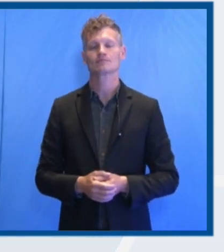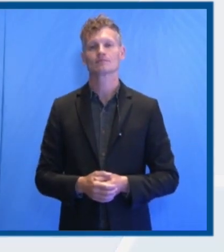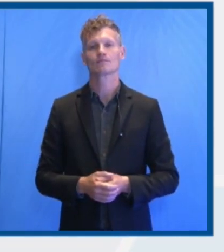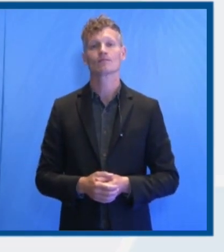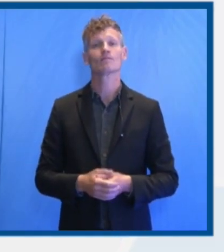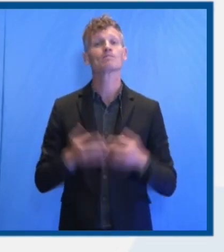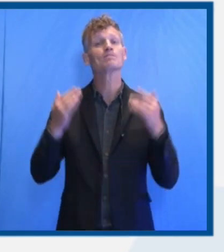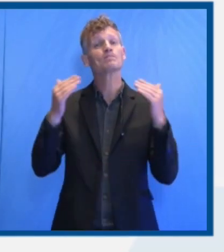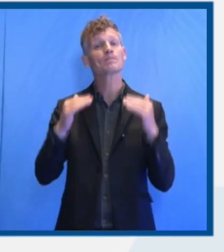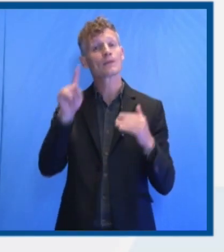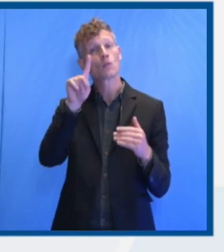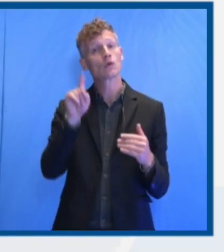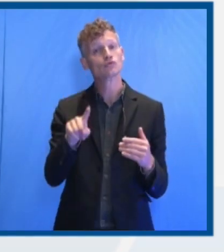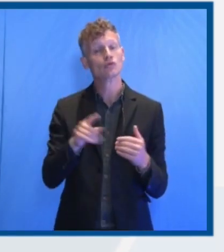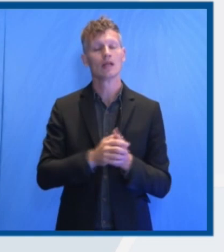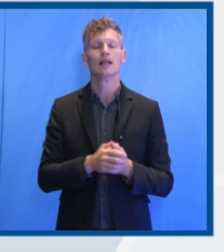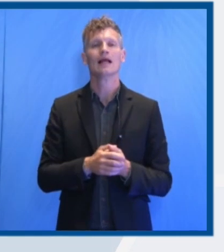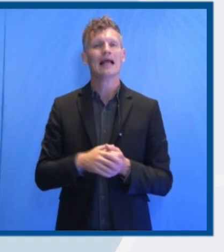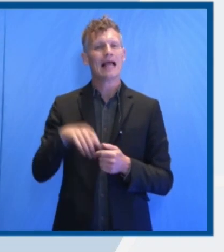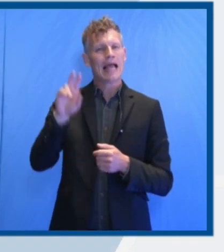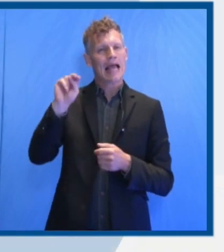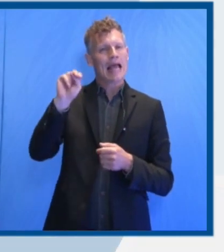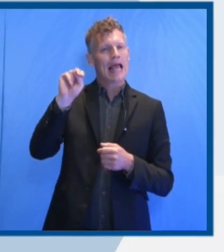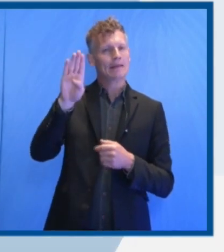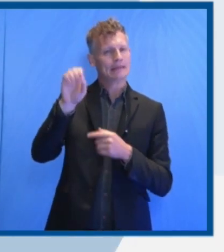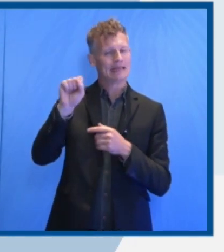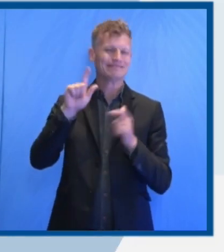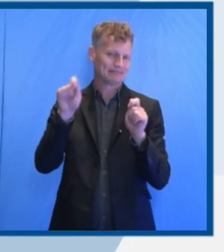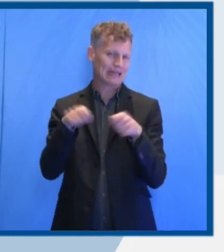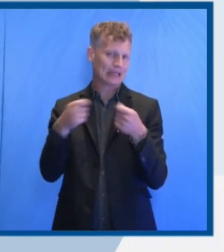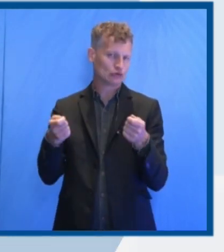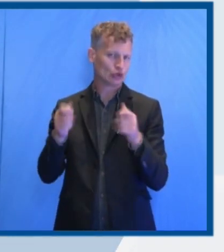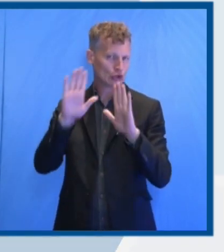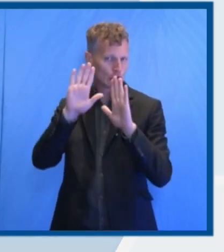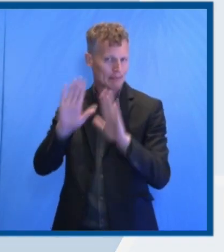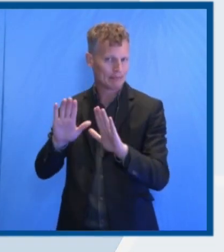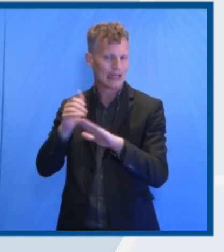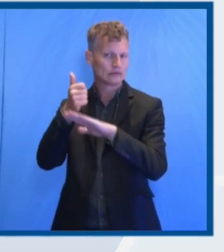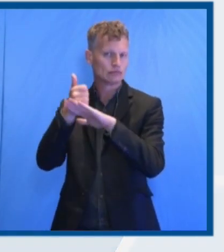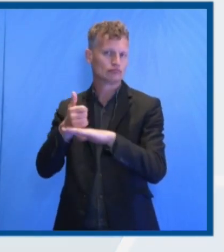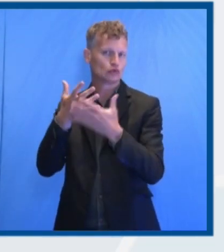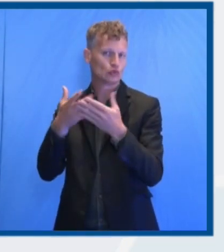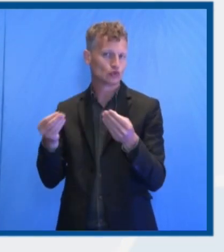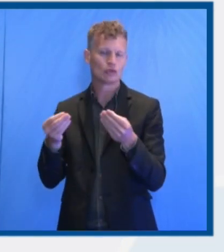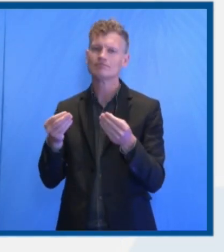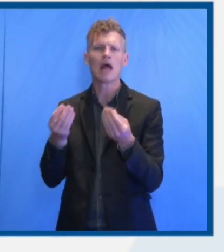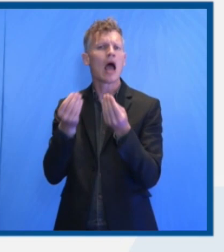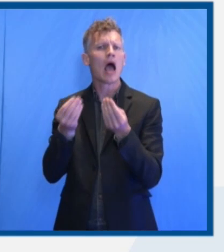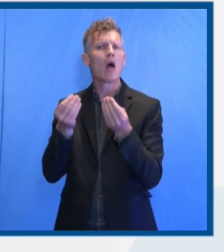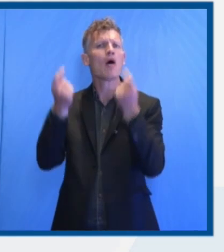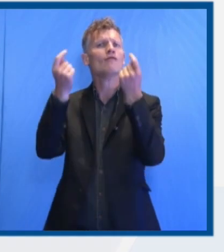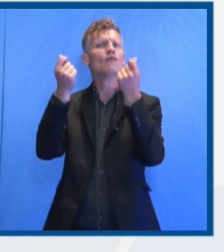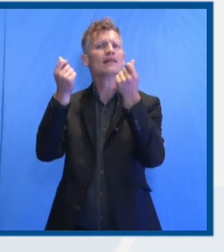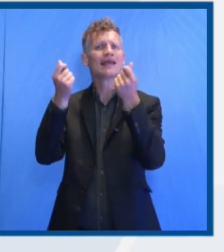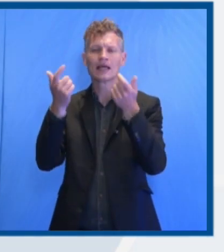nature-based solutions for disaster risk reduction in developing countries be scaled up? Funding is